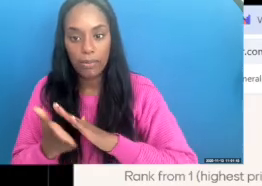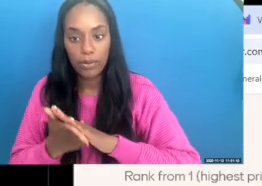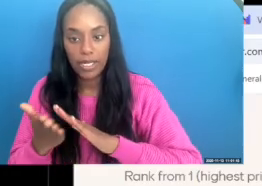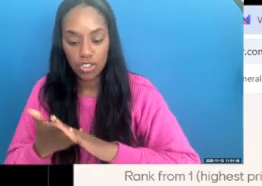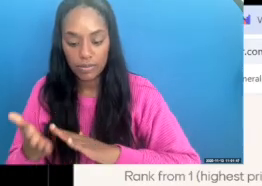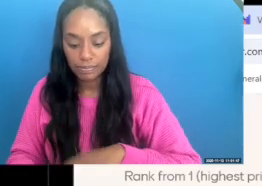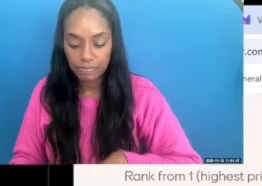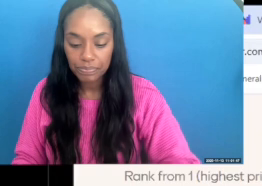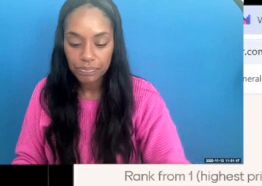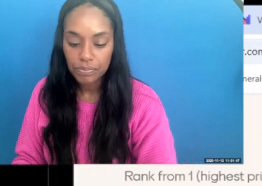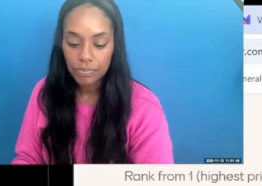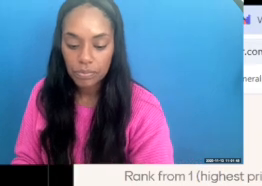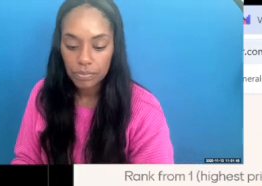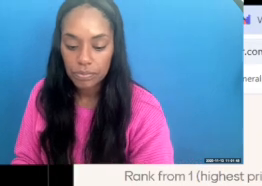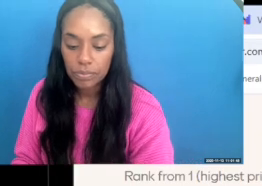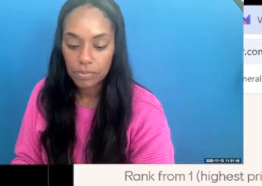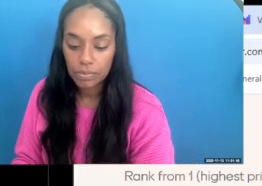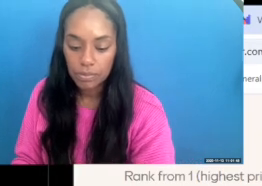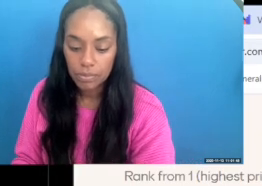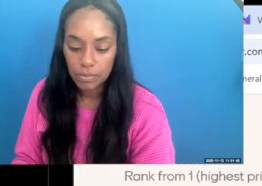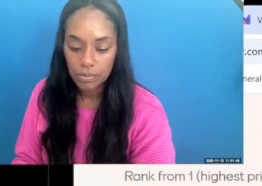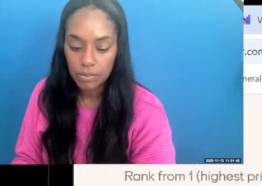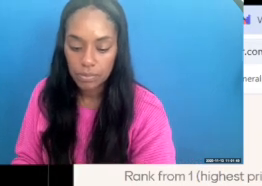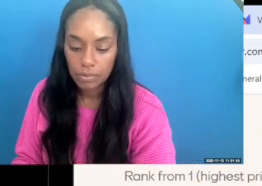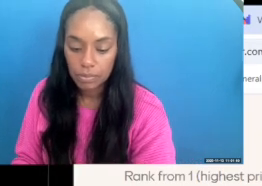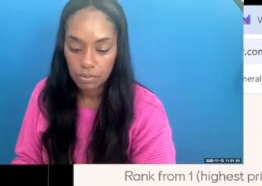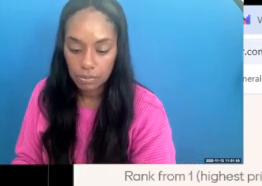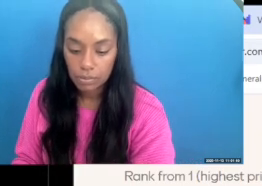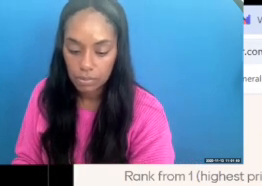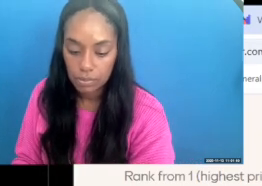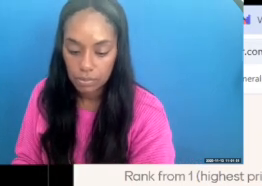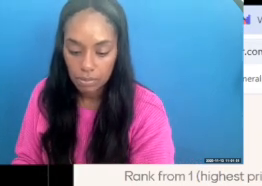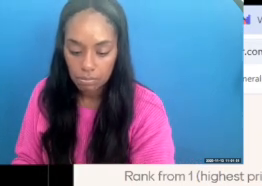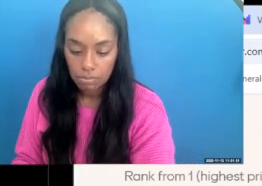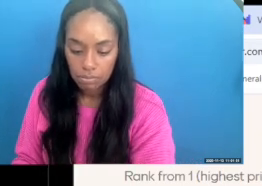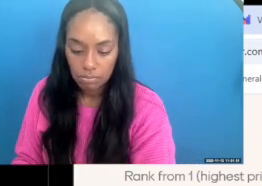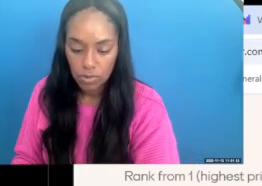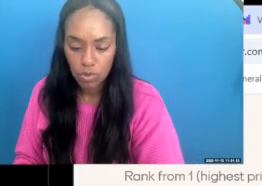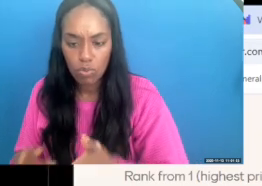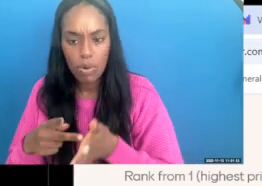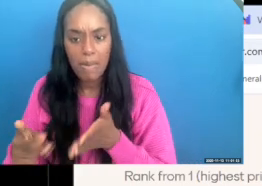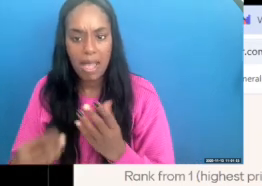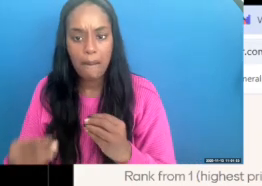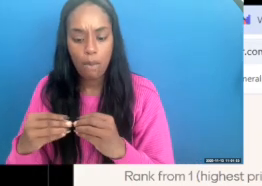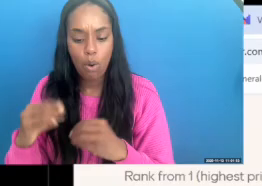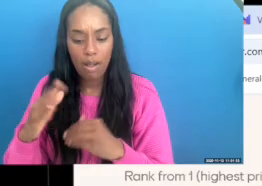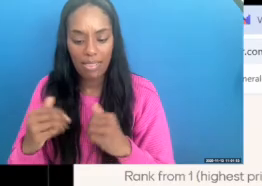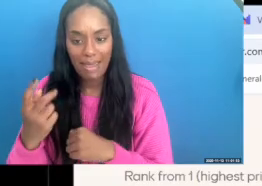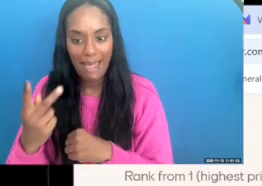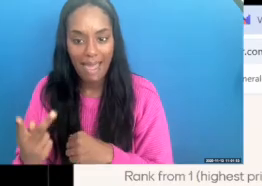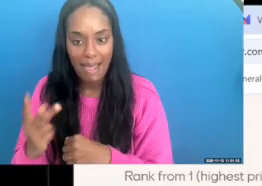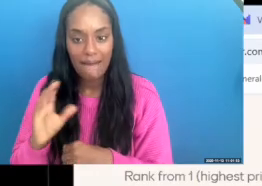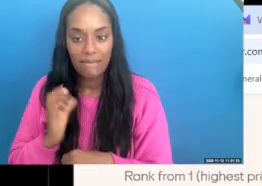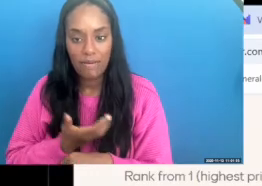regular operations budget looks like. In our case, we're paying more